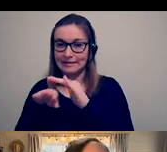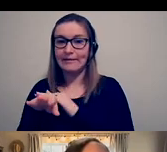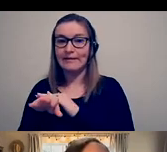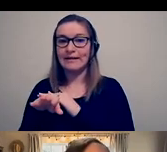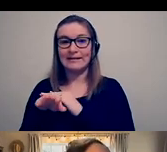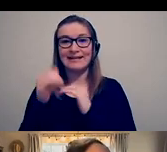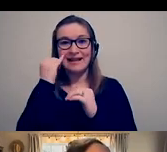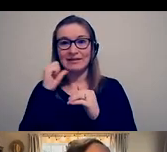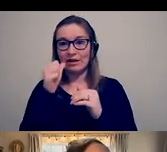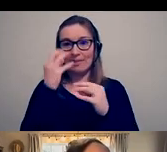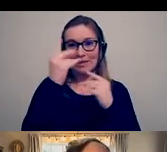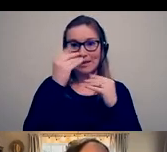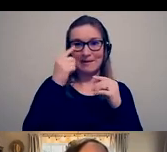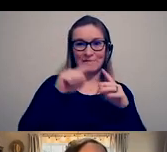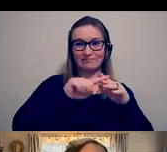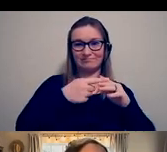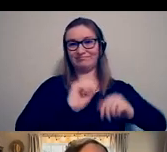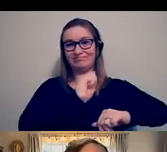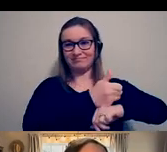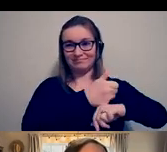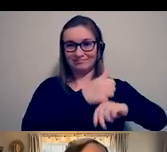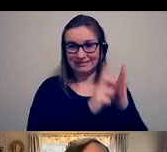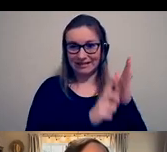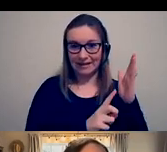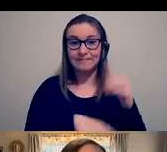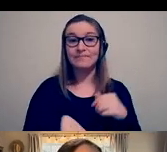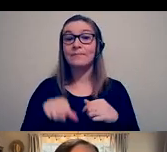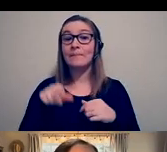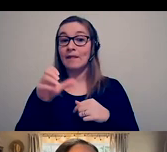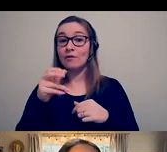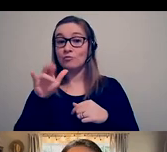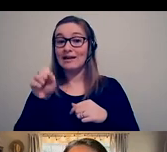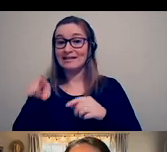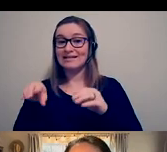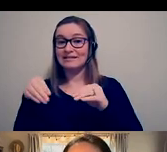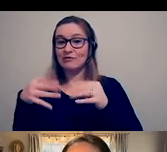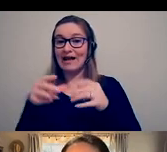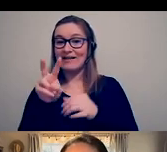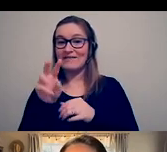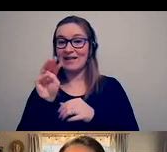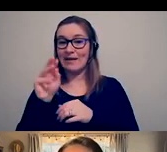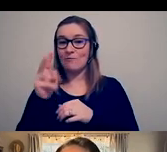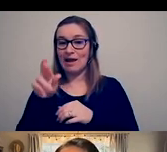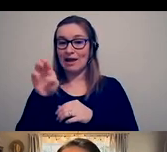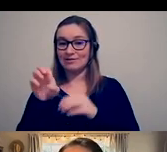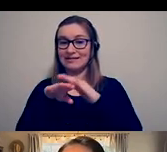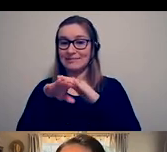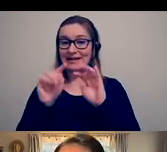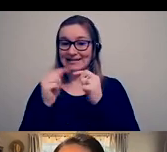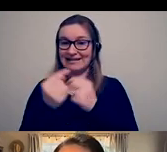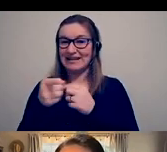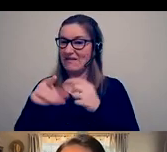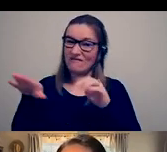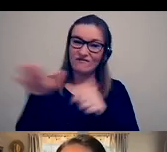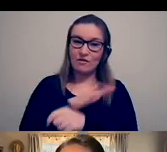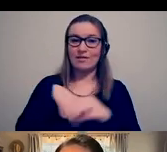And thanks to Chris, VMware's accessibility team has a fully accessible tracking and reporting tool that he developed to help